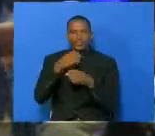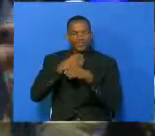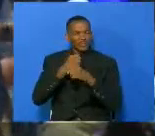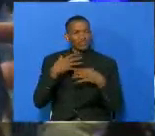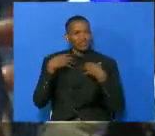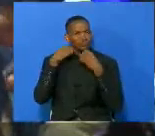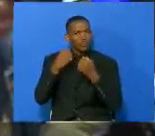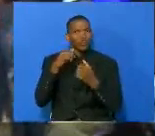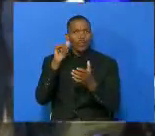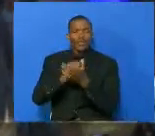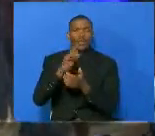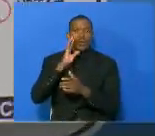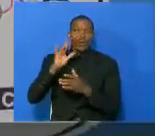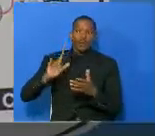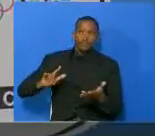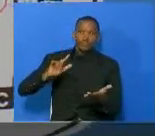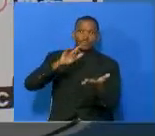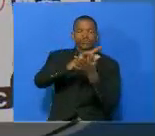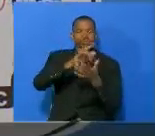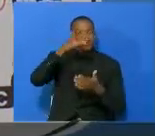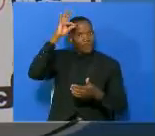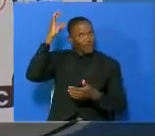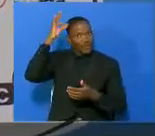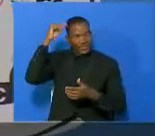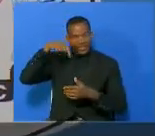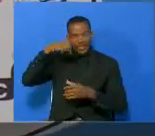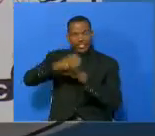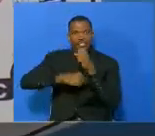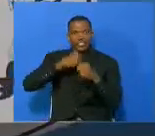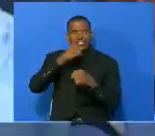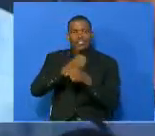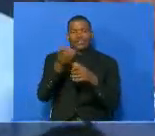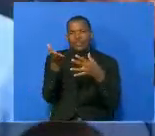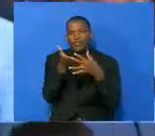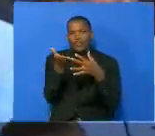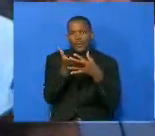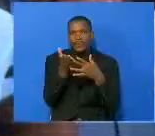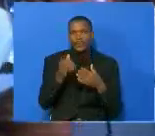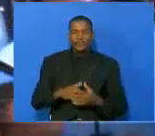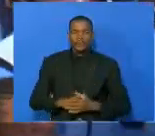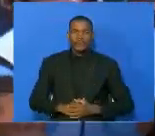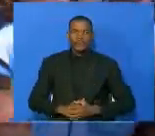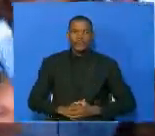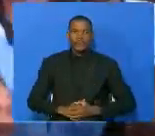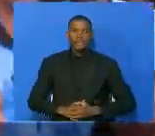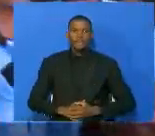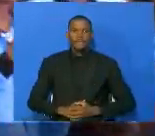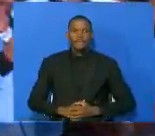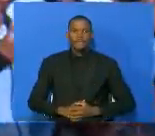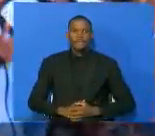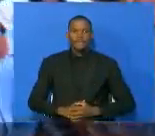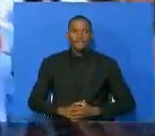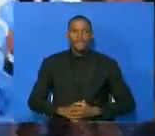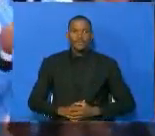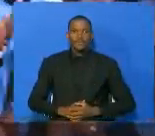motia se se tlabeng se le ba ko France ngwaga ono o le fa gare. Ryan